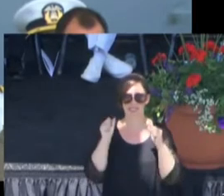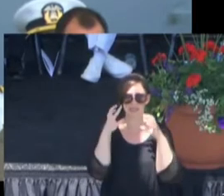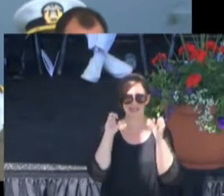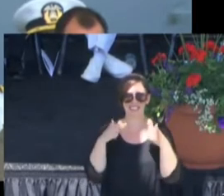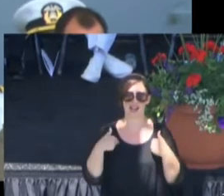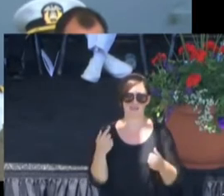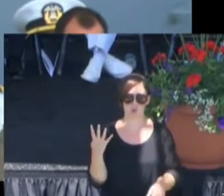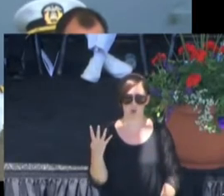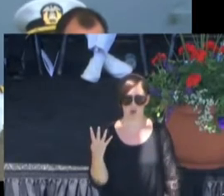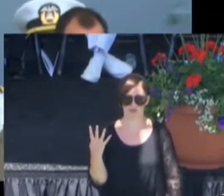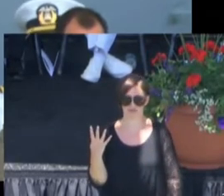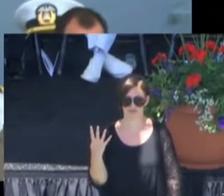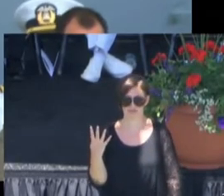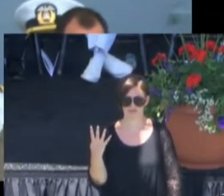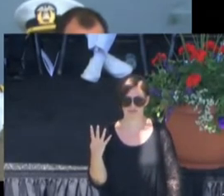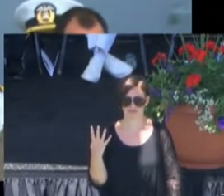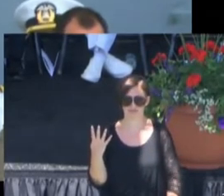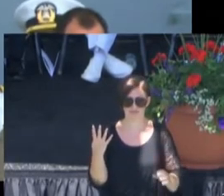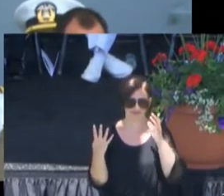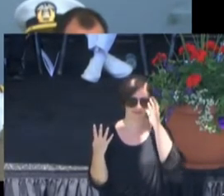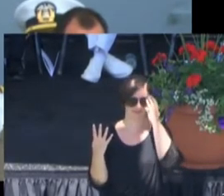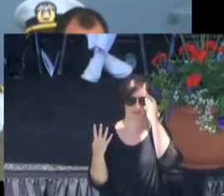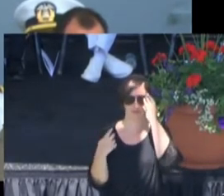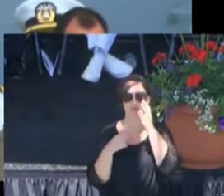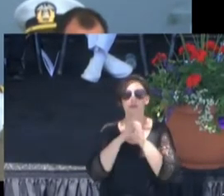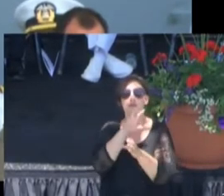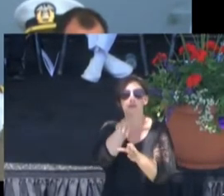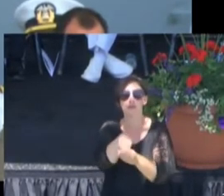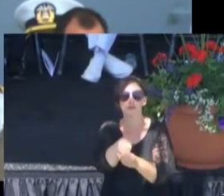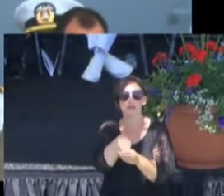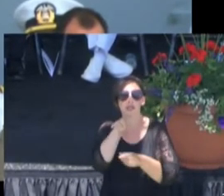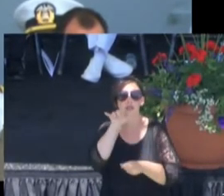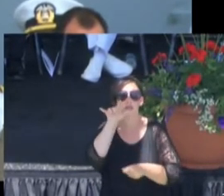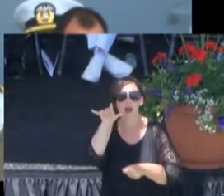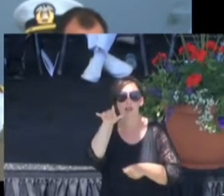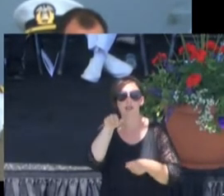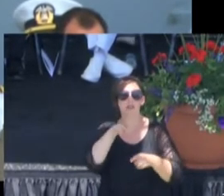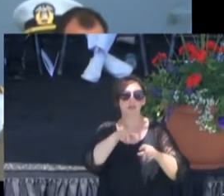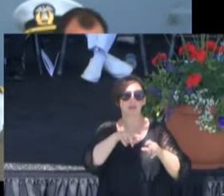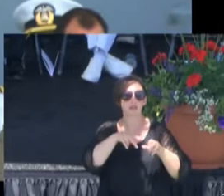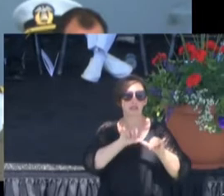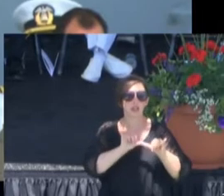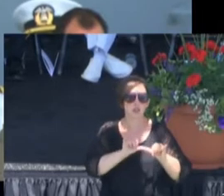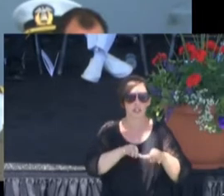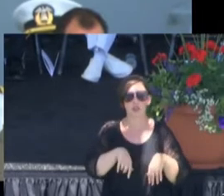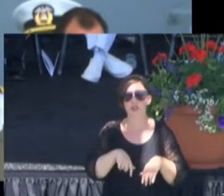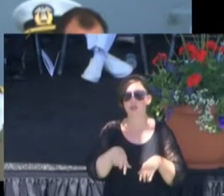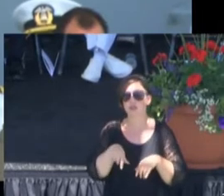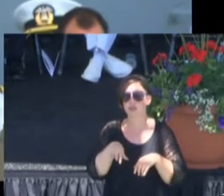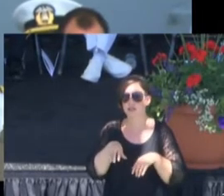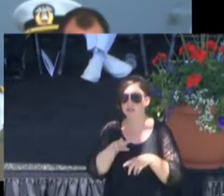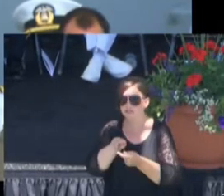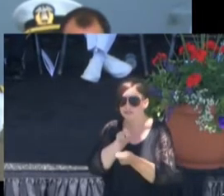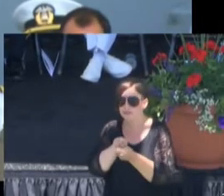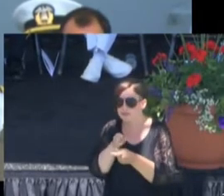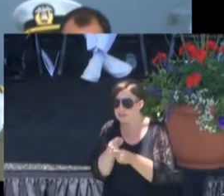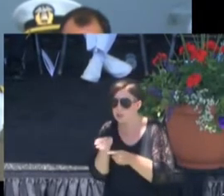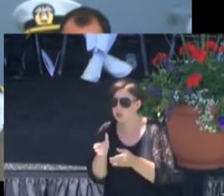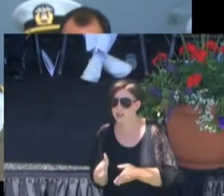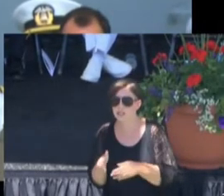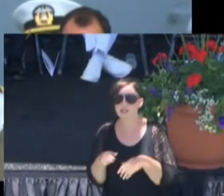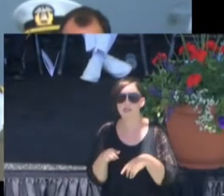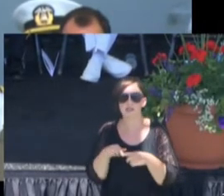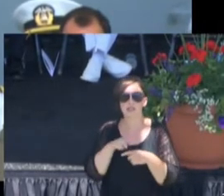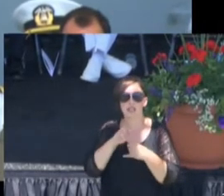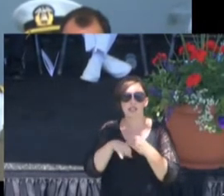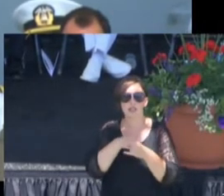4. We're going to be entering into service as pilots, engineers, acquisition specialists, logisticians, and